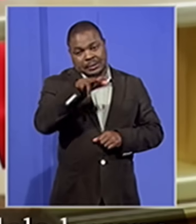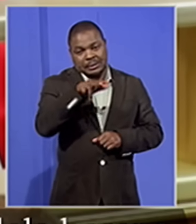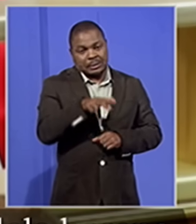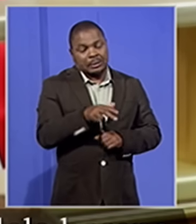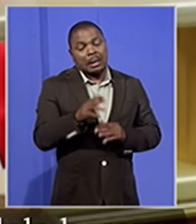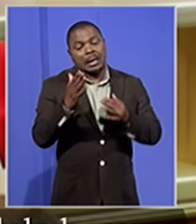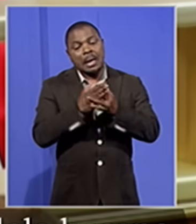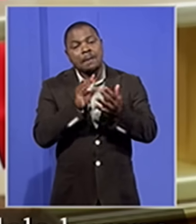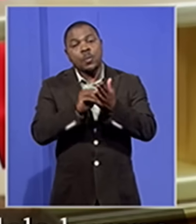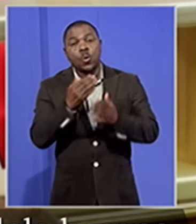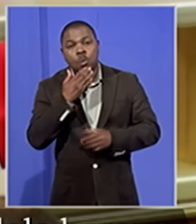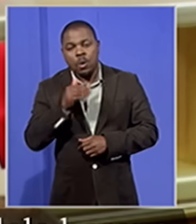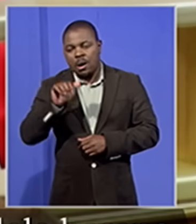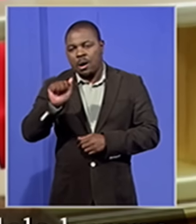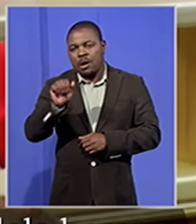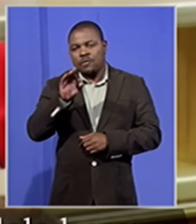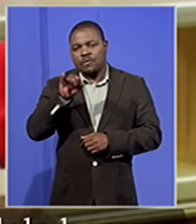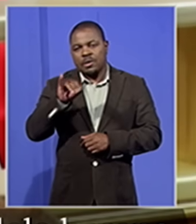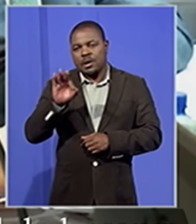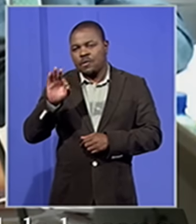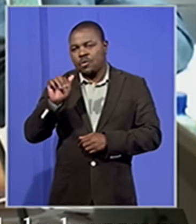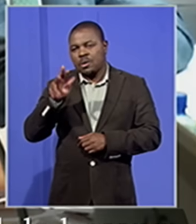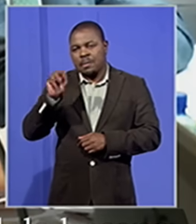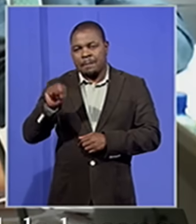hlahlelwa ke AfriForum.